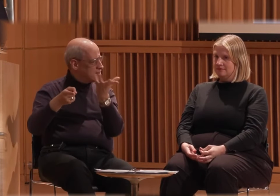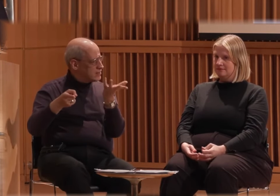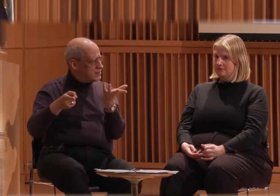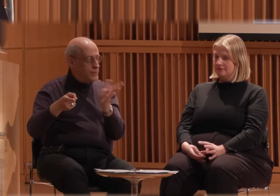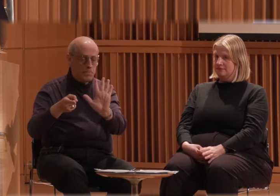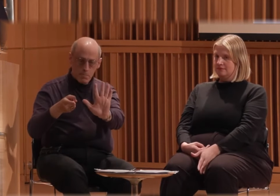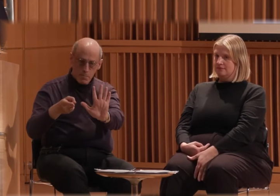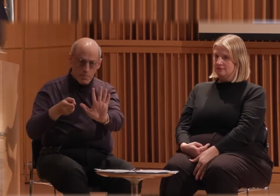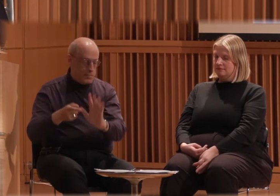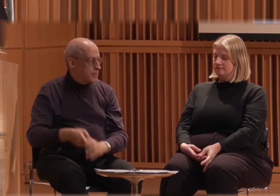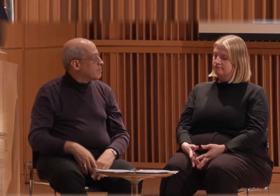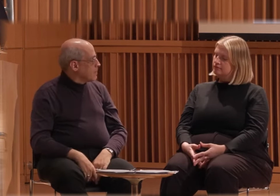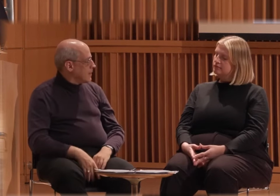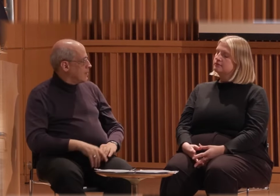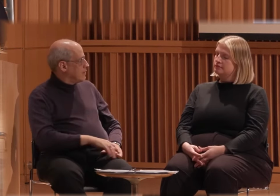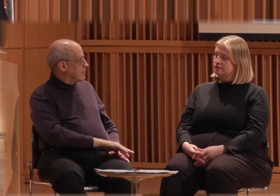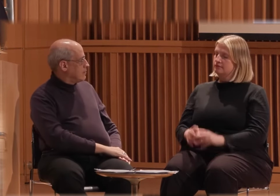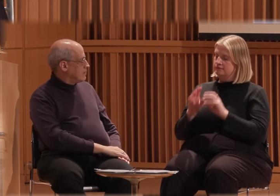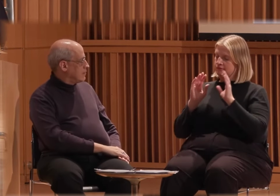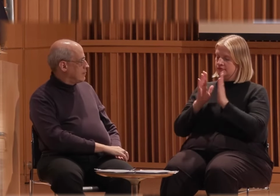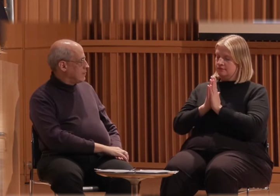here. Yeah. So